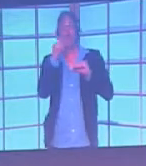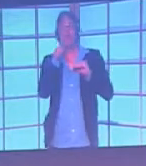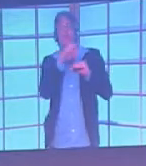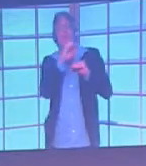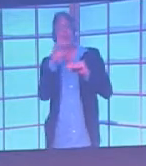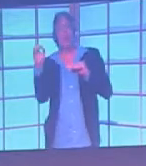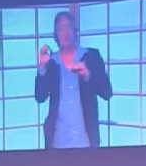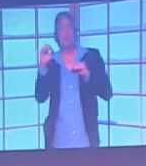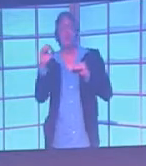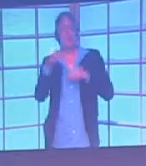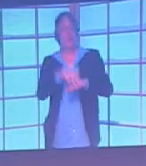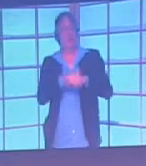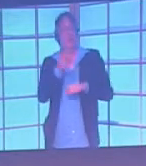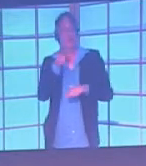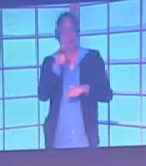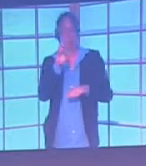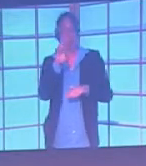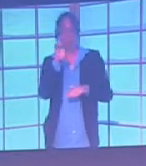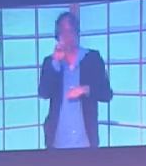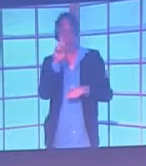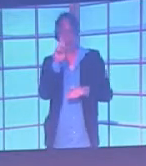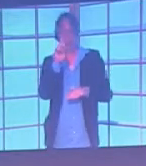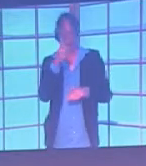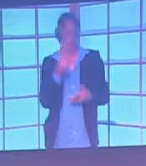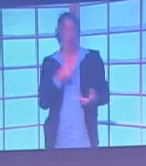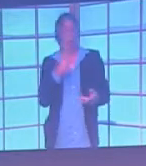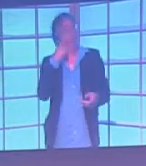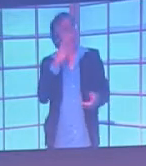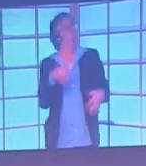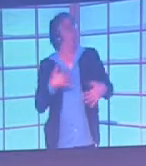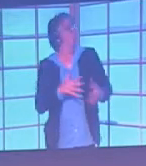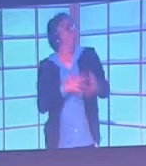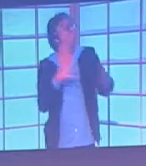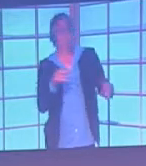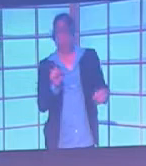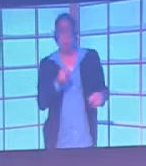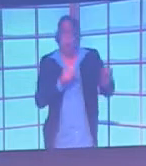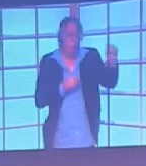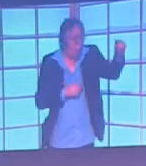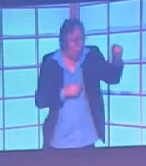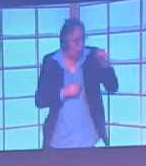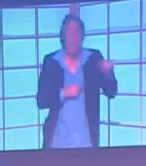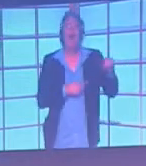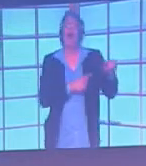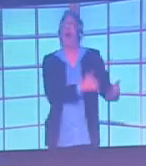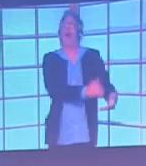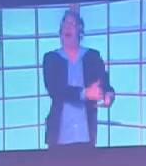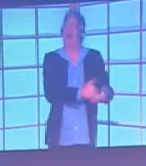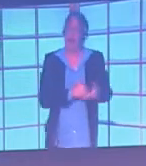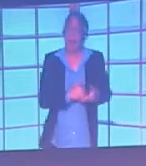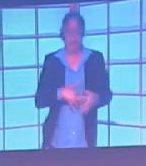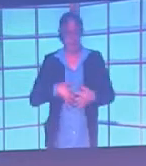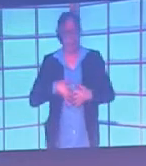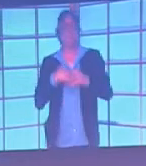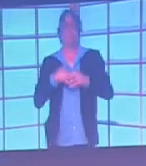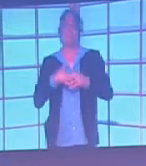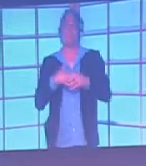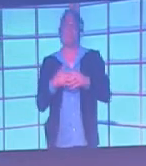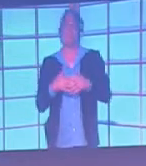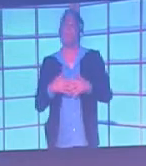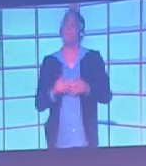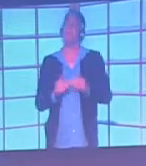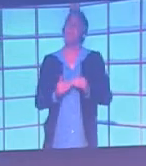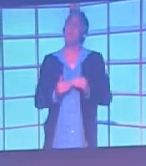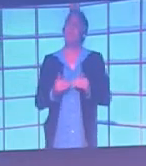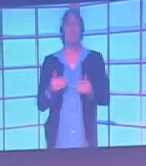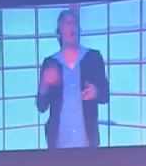but it doesn't go very far. But that did two things. It gave us some money to do something a bit more professional than we were able to do